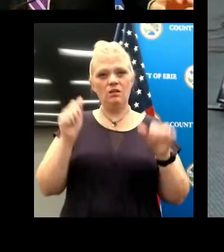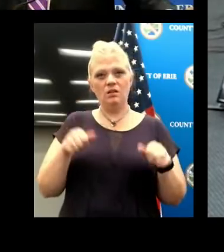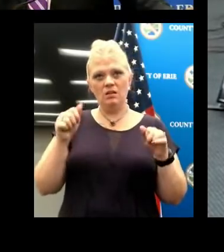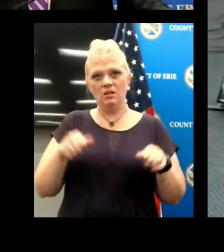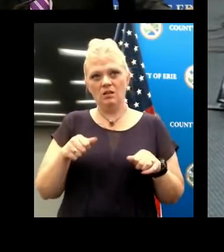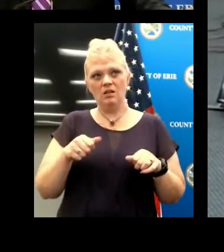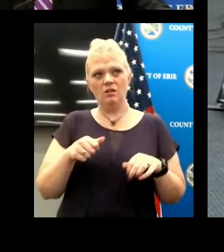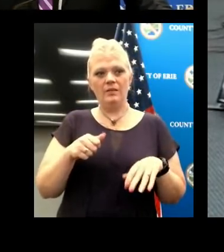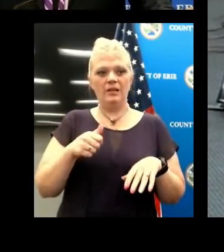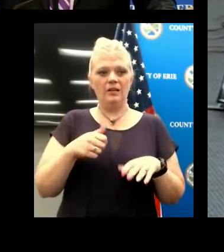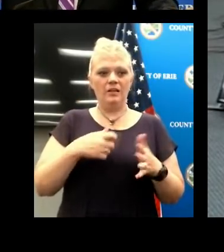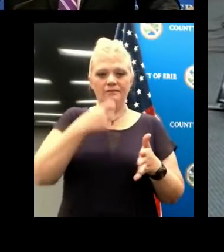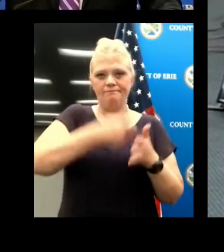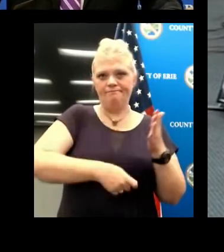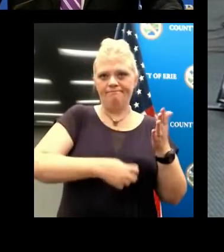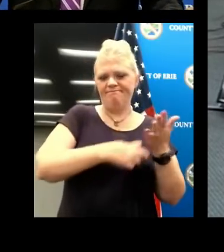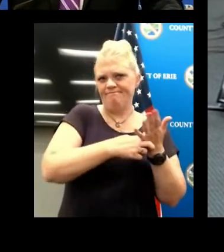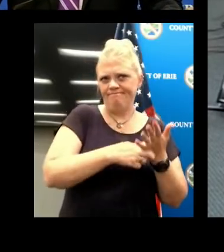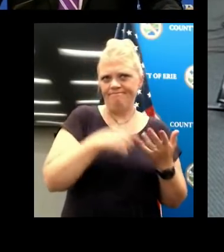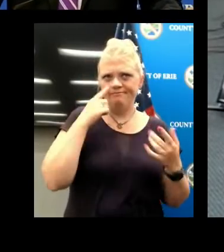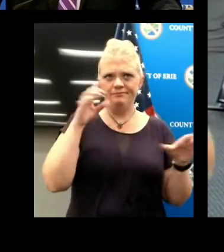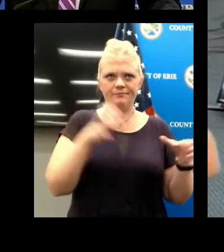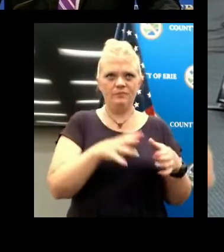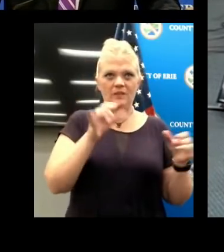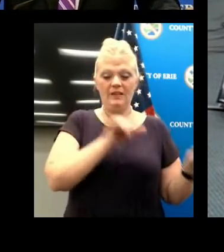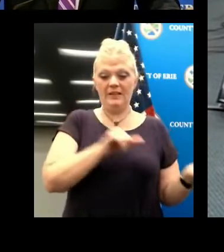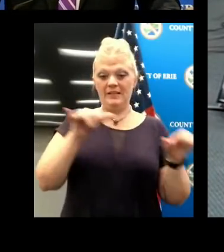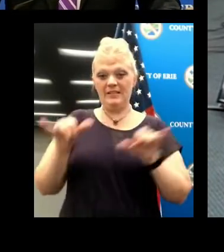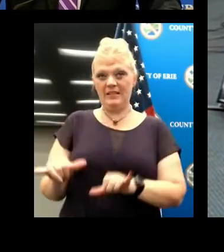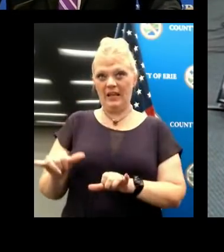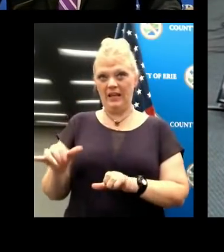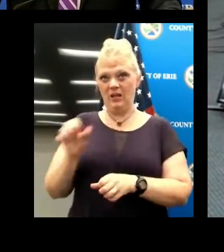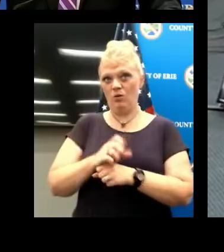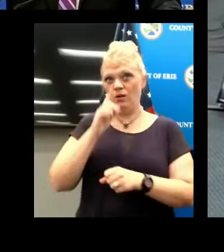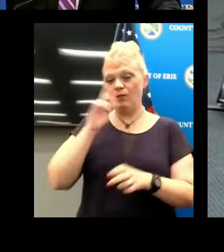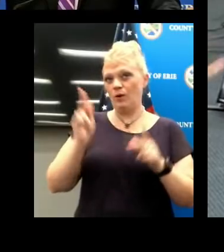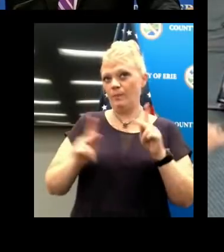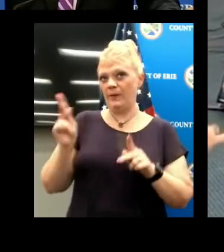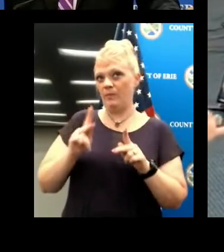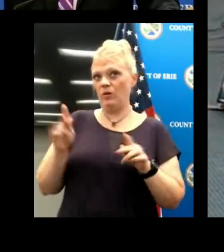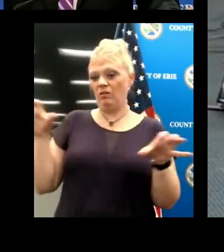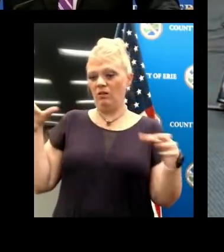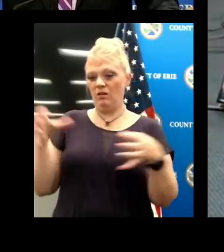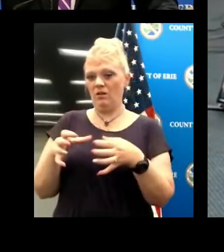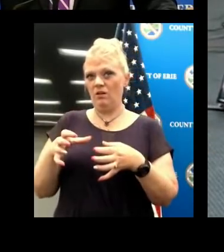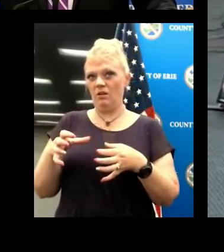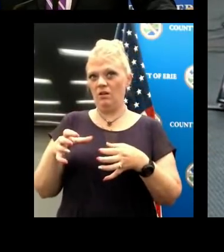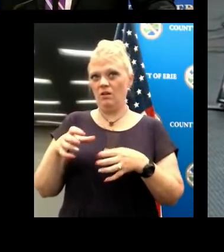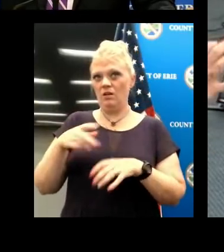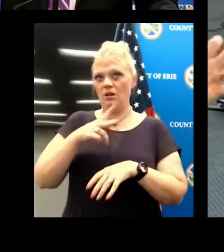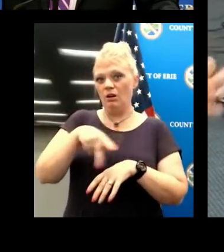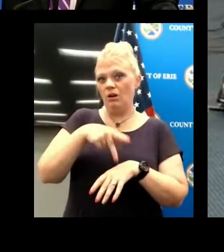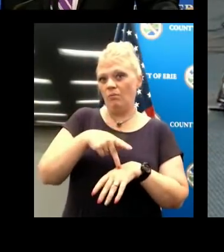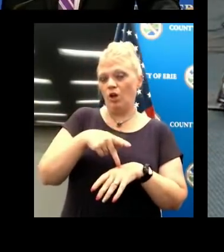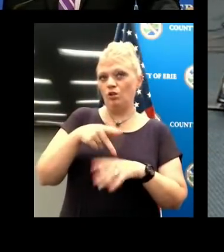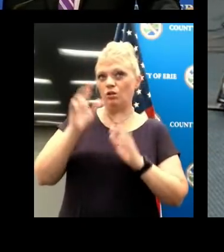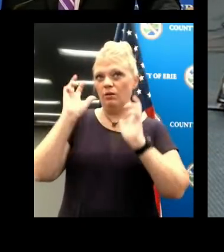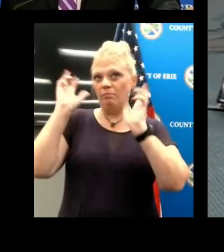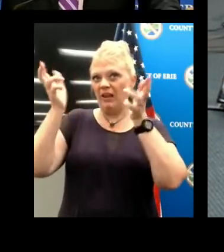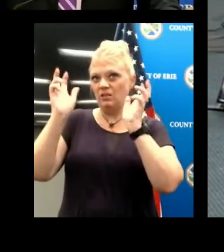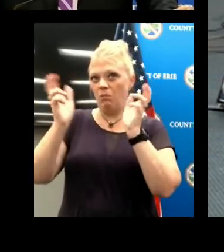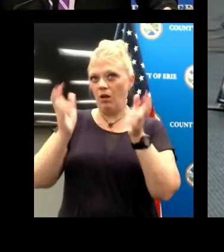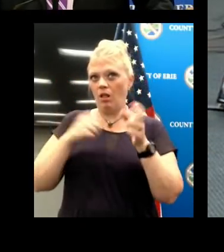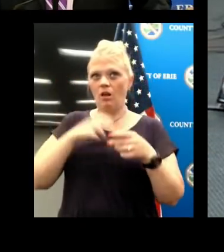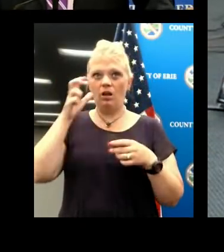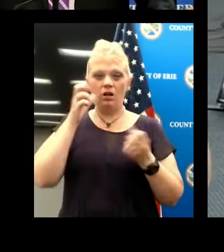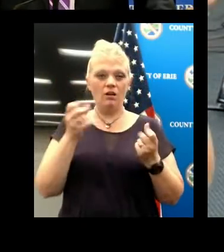cited for gathering. Does the same sort of complex work for people who are gathering in parks or gathering in basketball courts? I've been